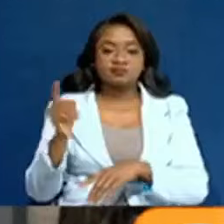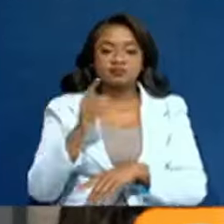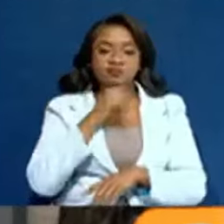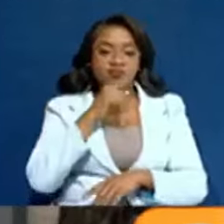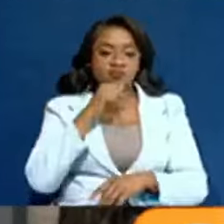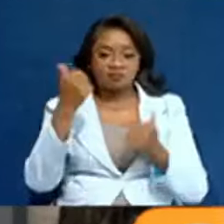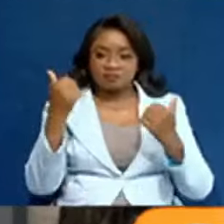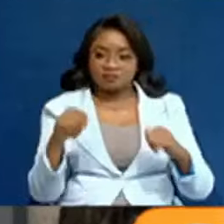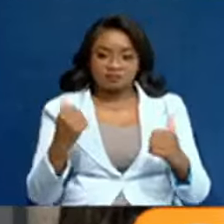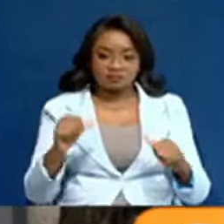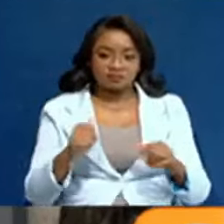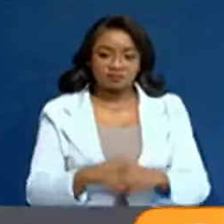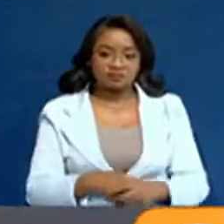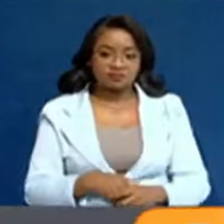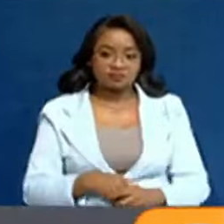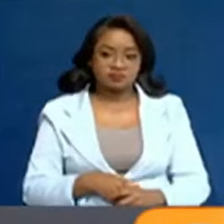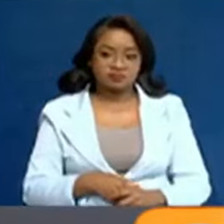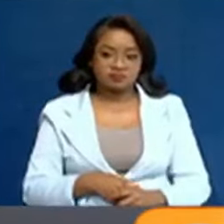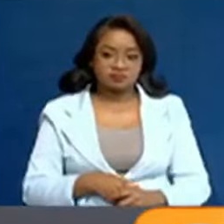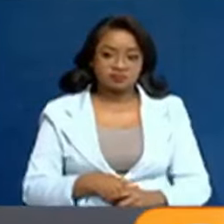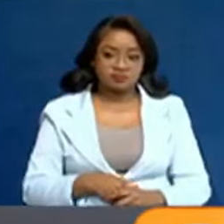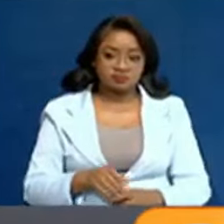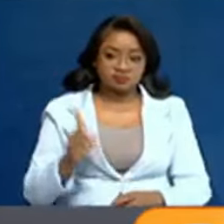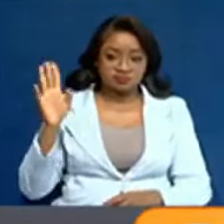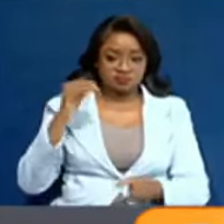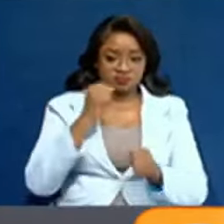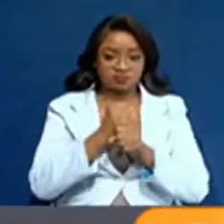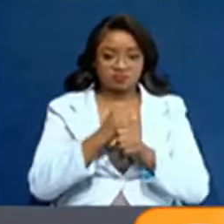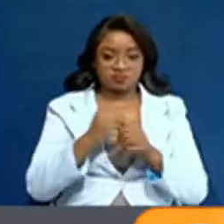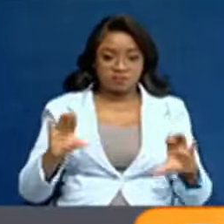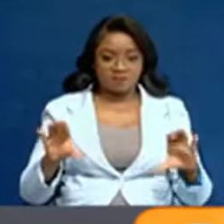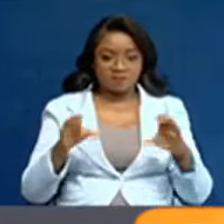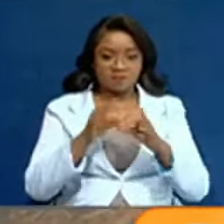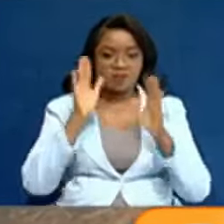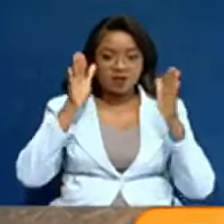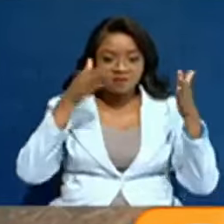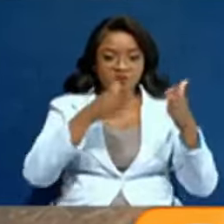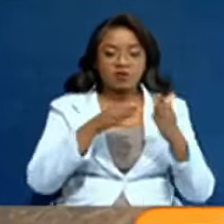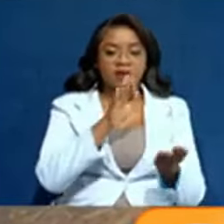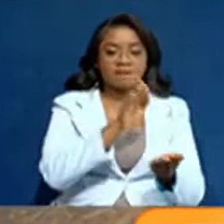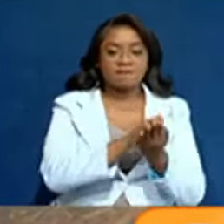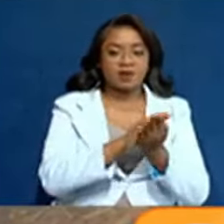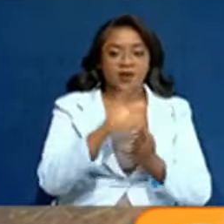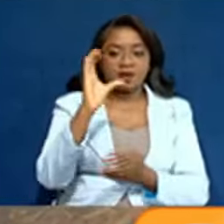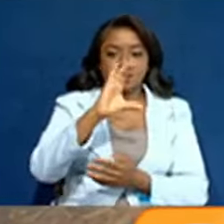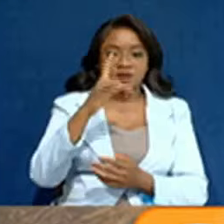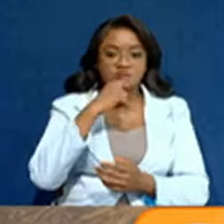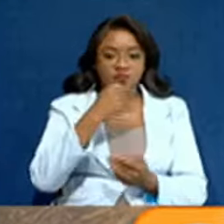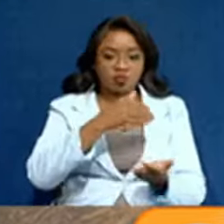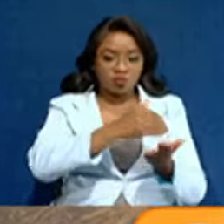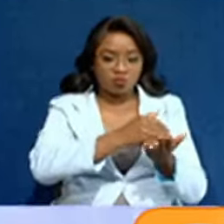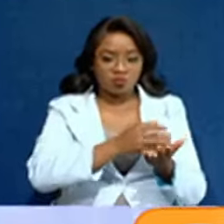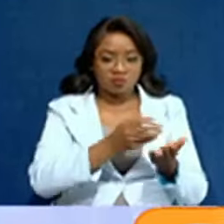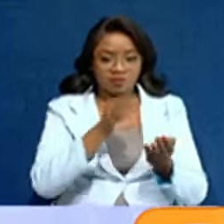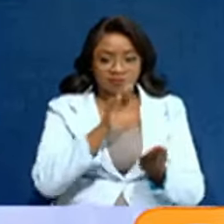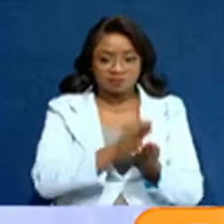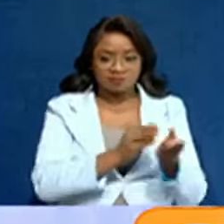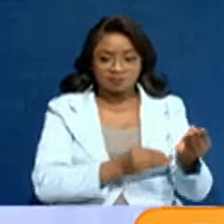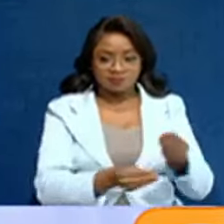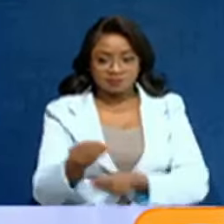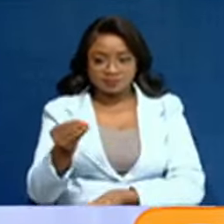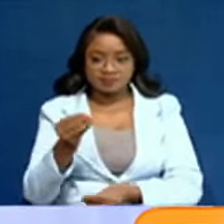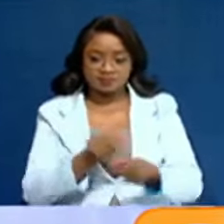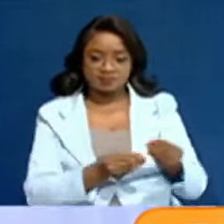suspects who could be operating in a group targeting bank customers making bulk transactions. Mimi nilikuwa